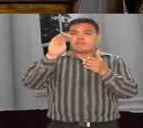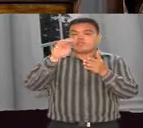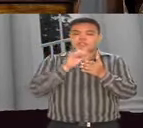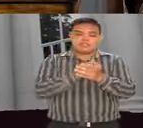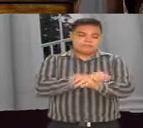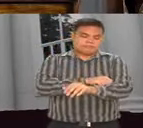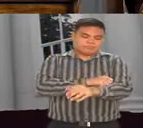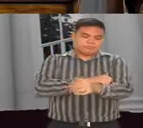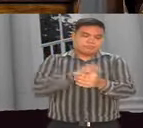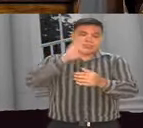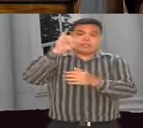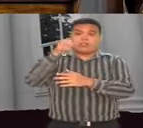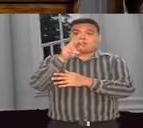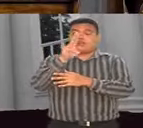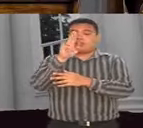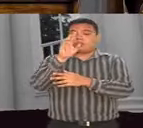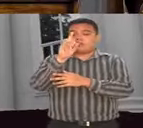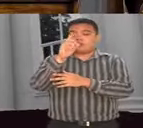14.